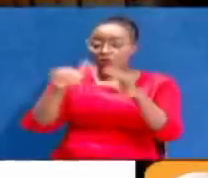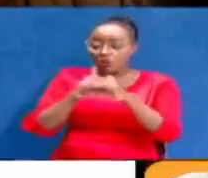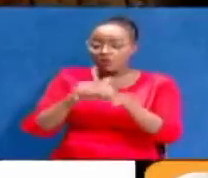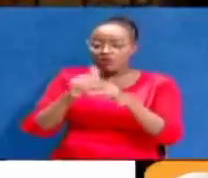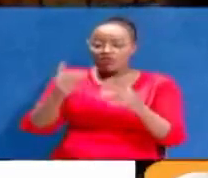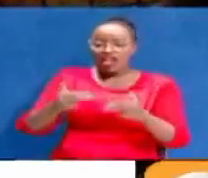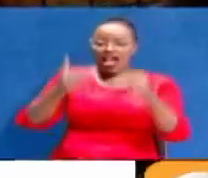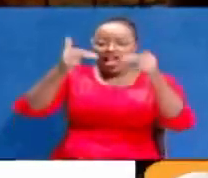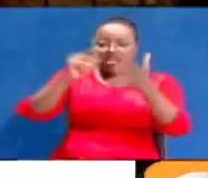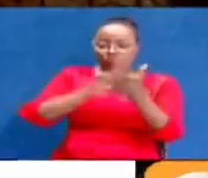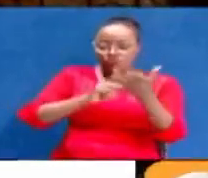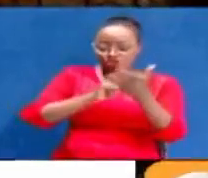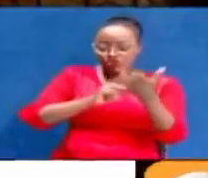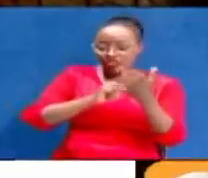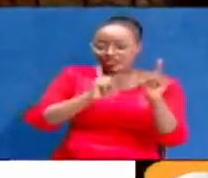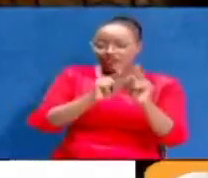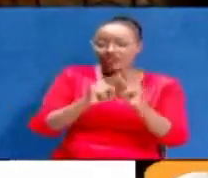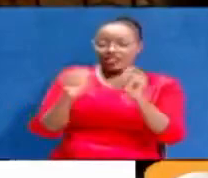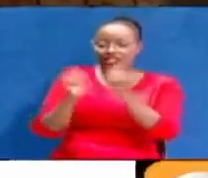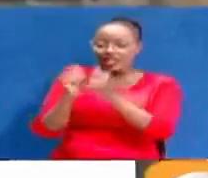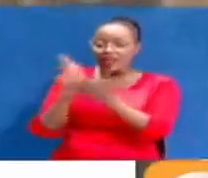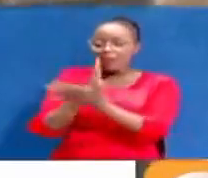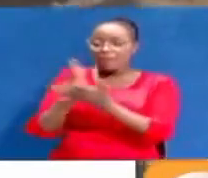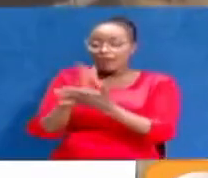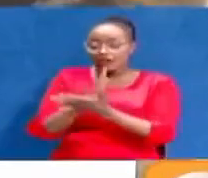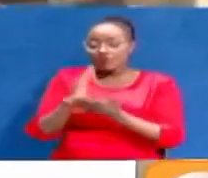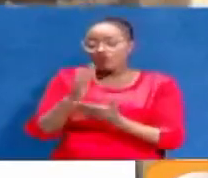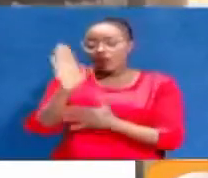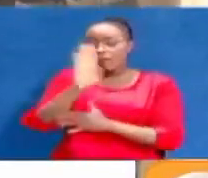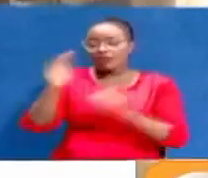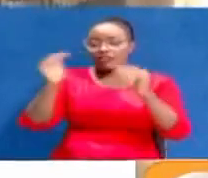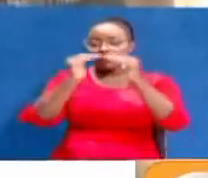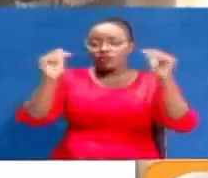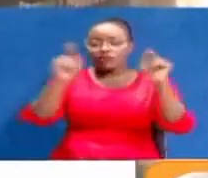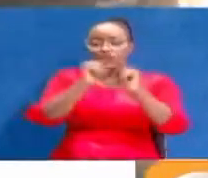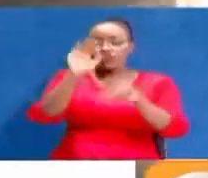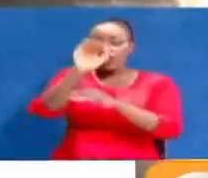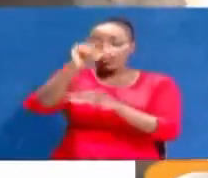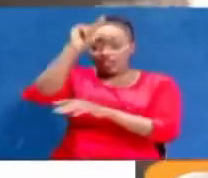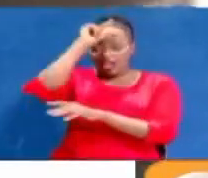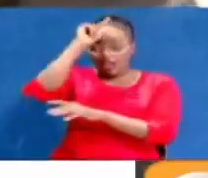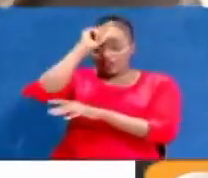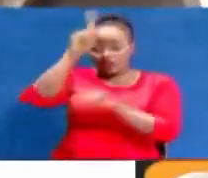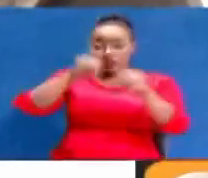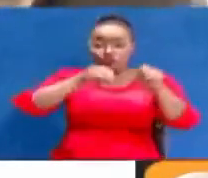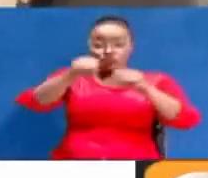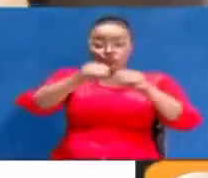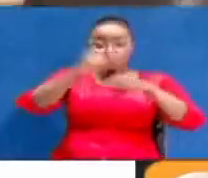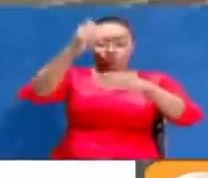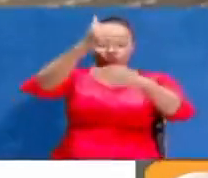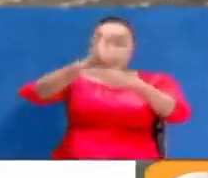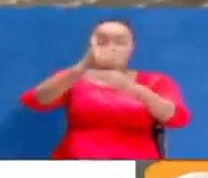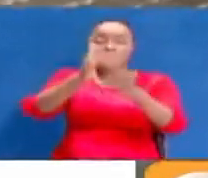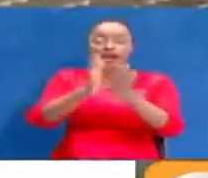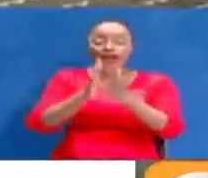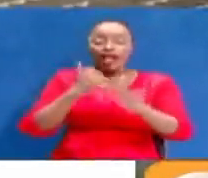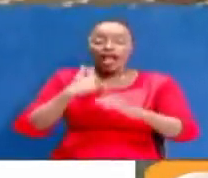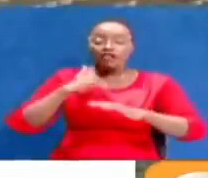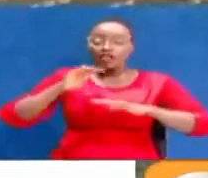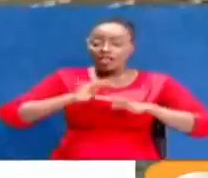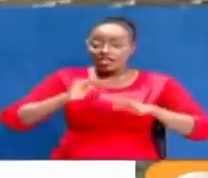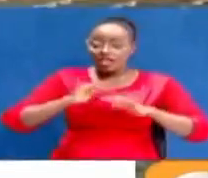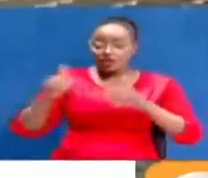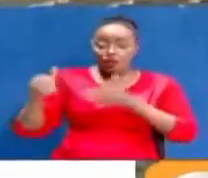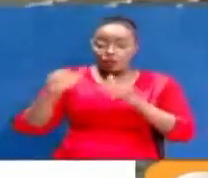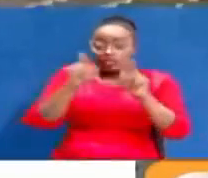are higher than the allowable 10 parts per billion rate. They urge the government to tighten controls at the border and take adequate measures